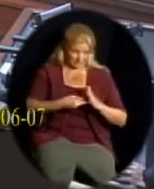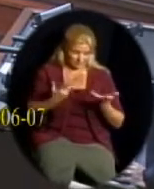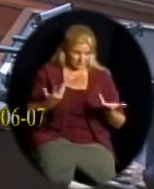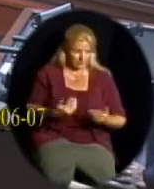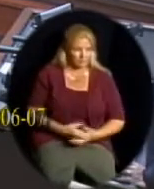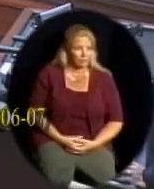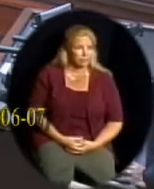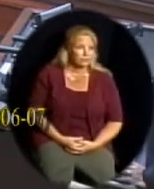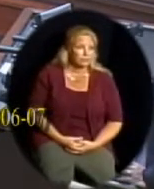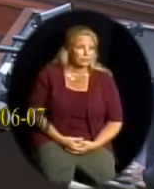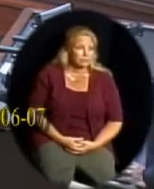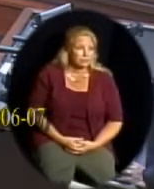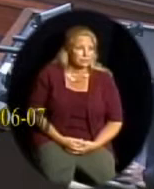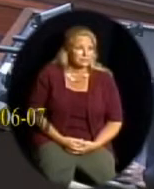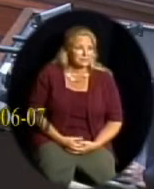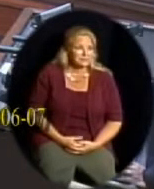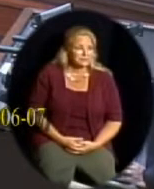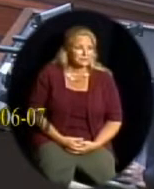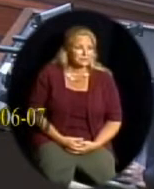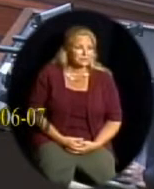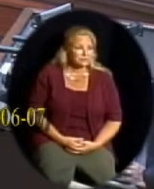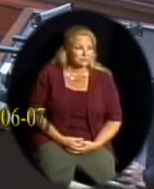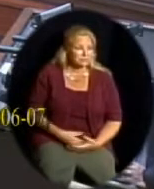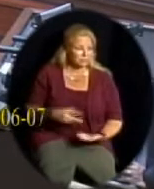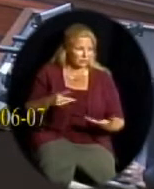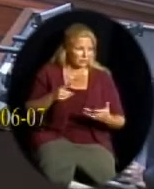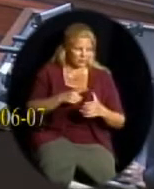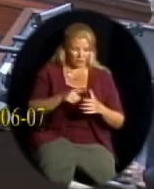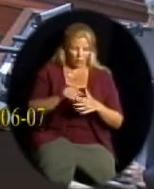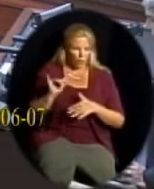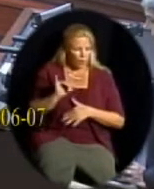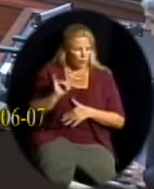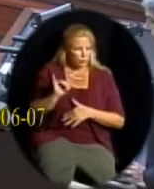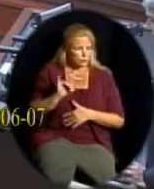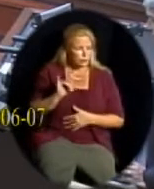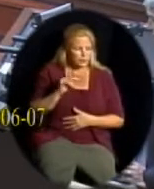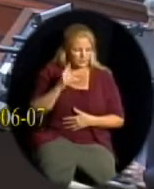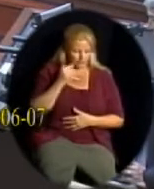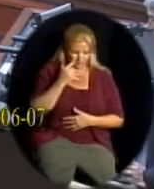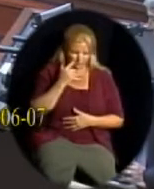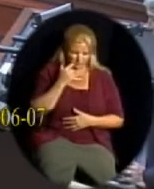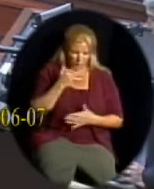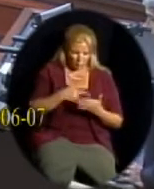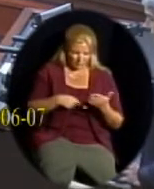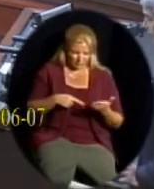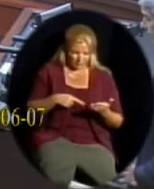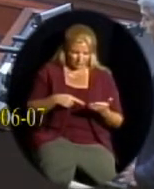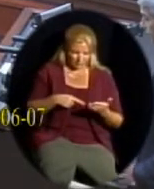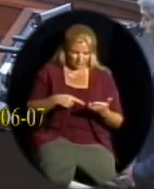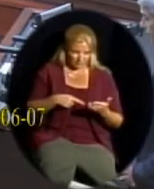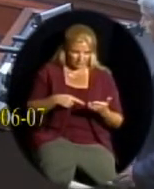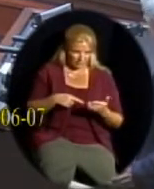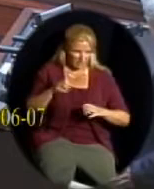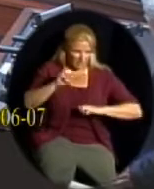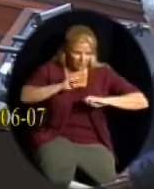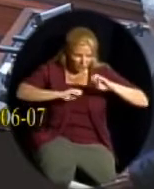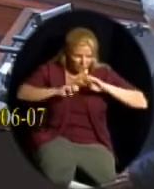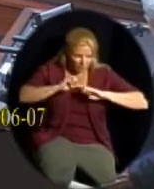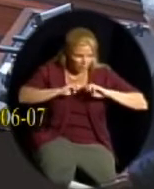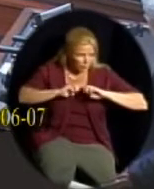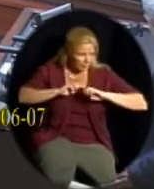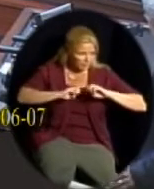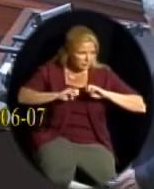in the increase in the base aid. Exactly. Okay. And then on this also, Mr. Diener, what is the valuation assumption that you've made? Is